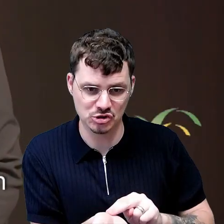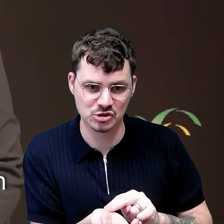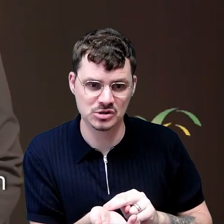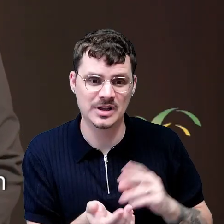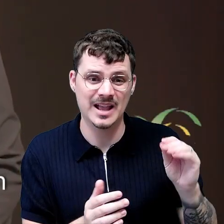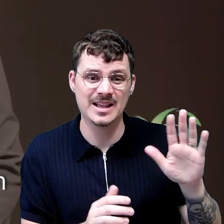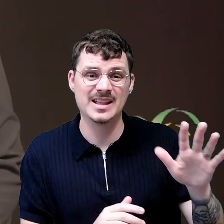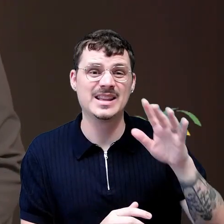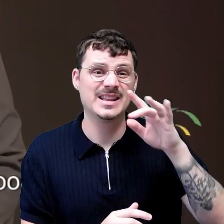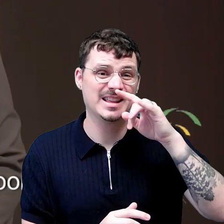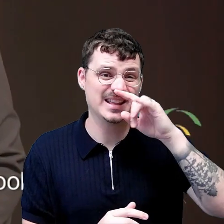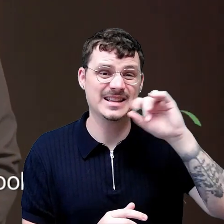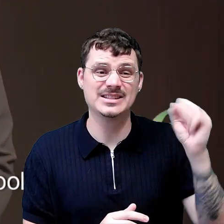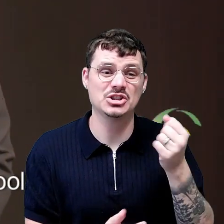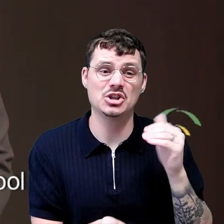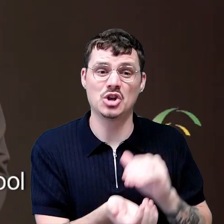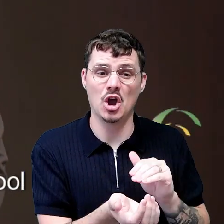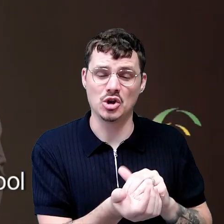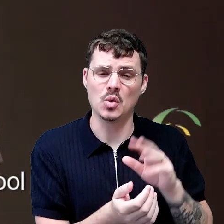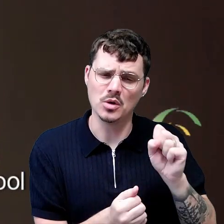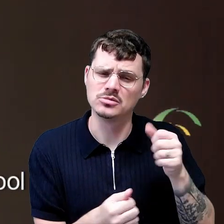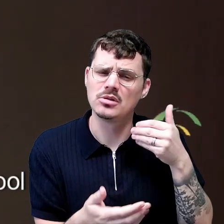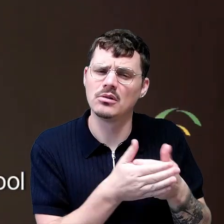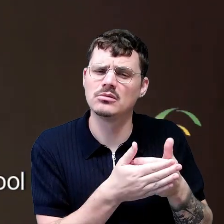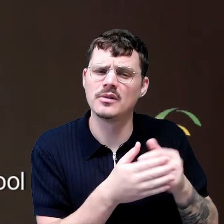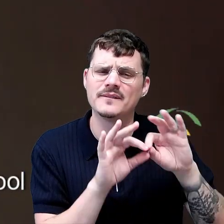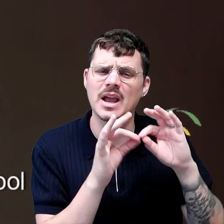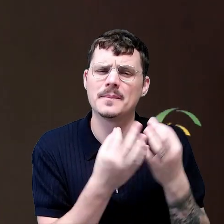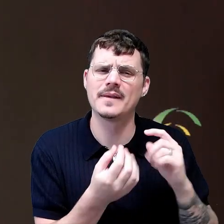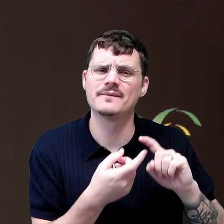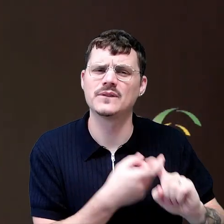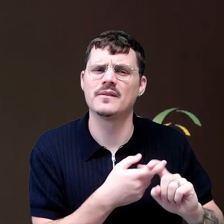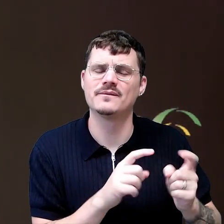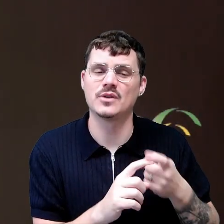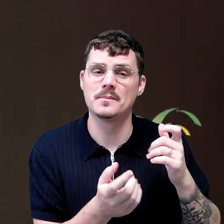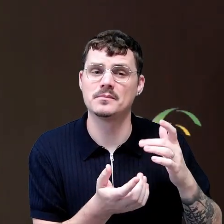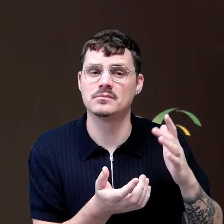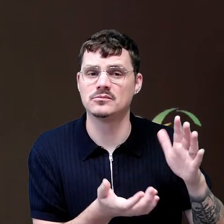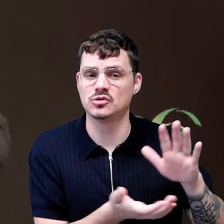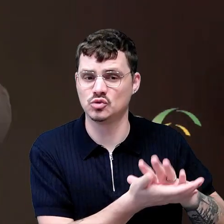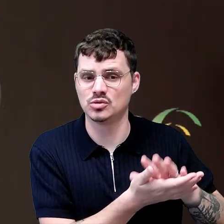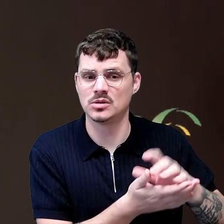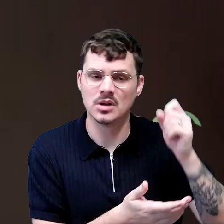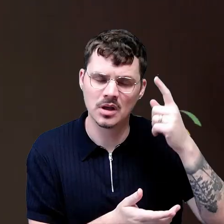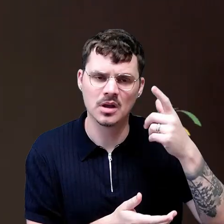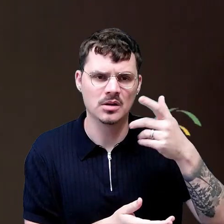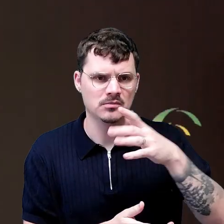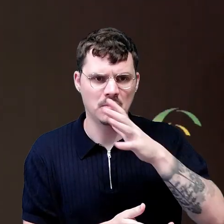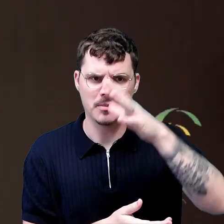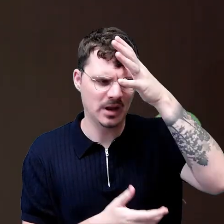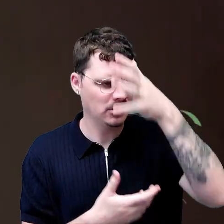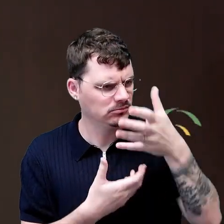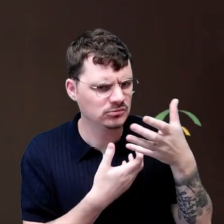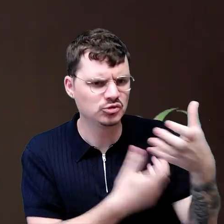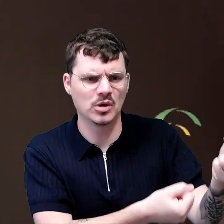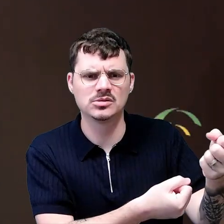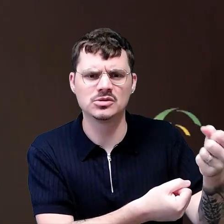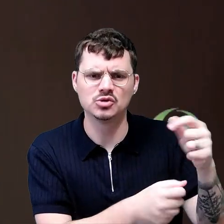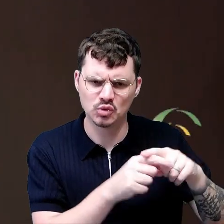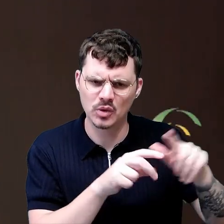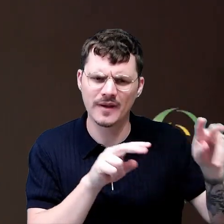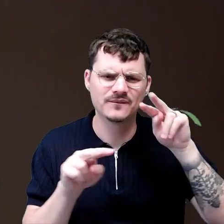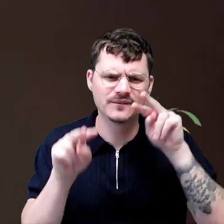kid's pediatrician was a close family friend from medical school whom they 100% trusted to